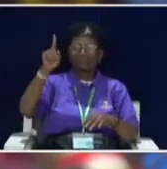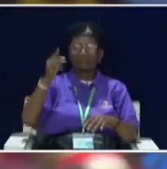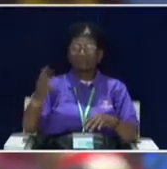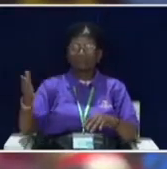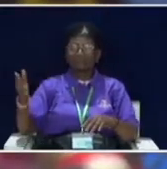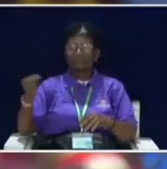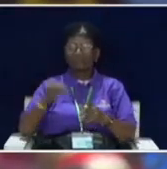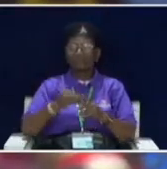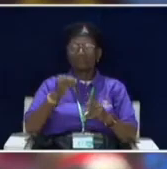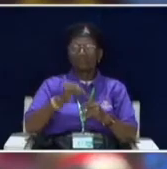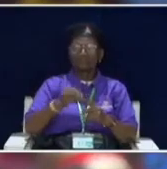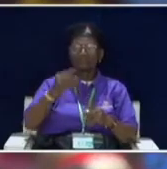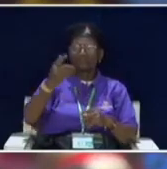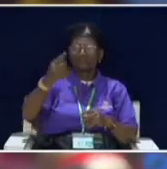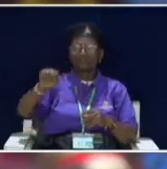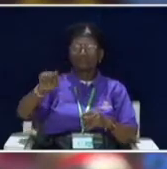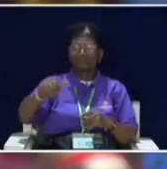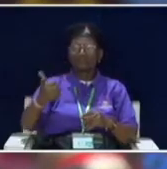other.